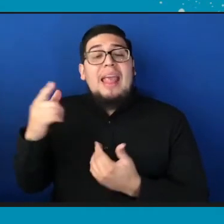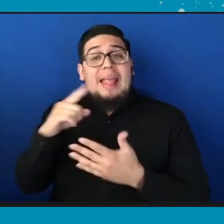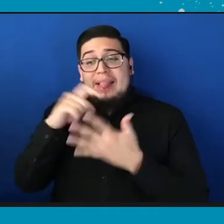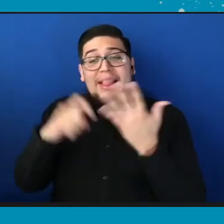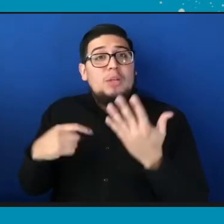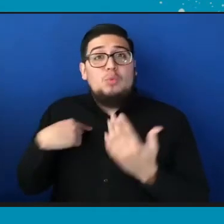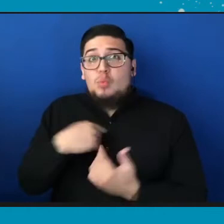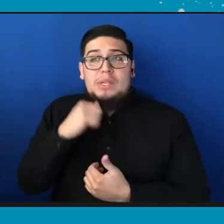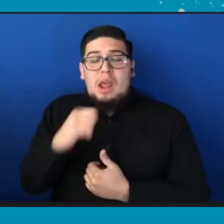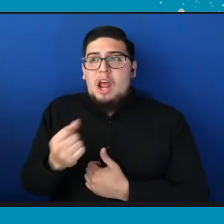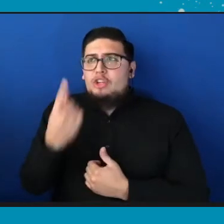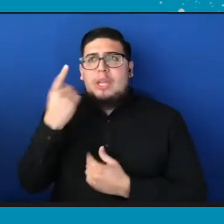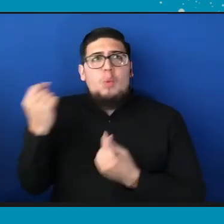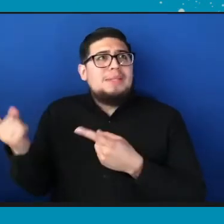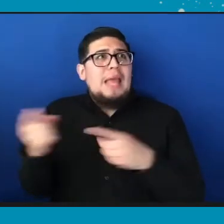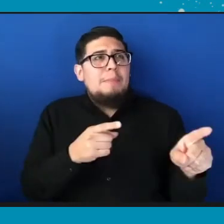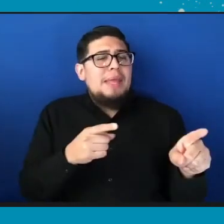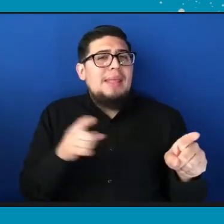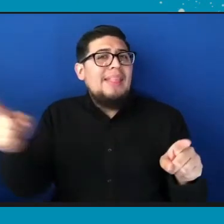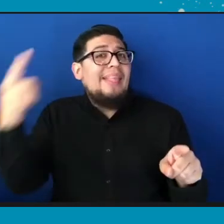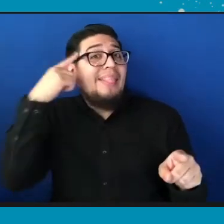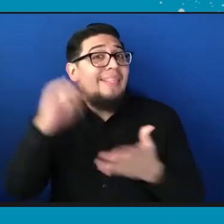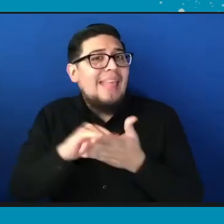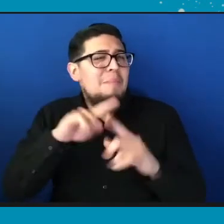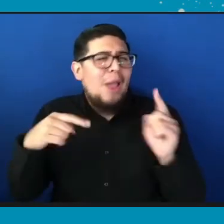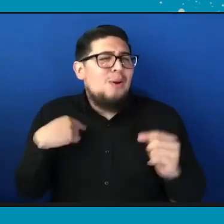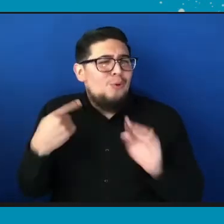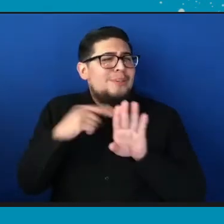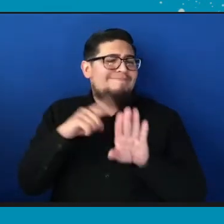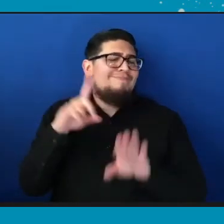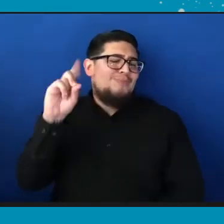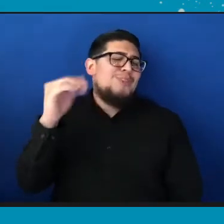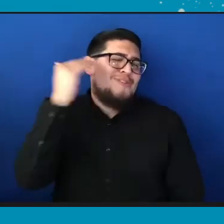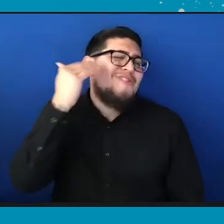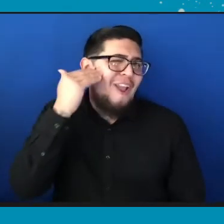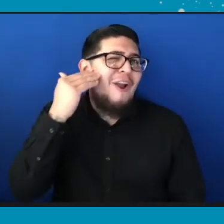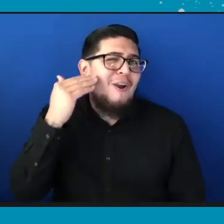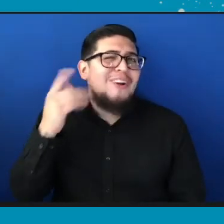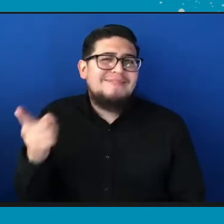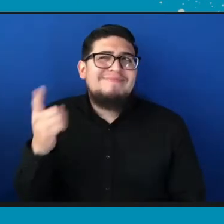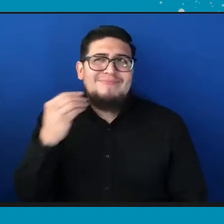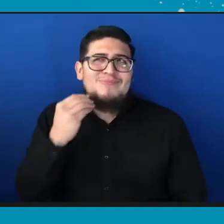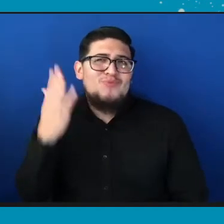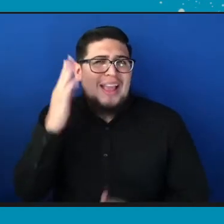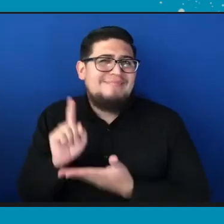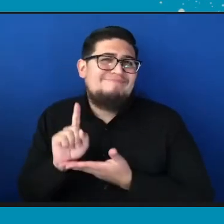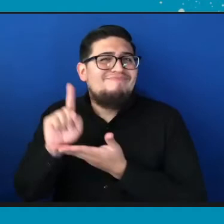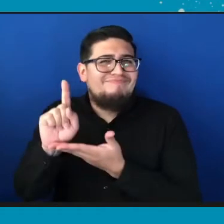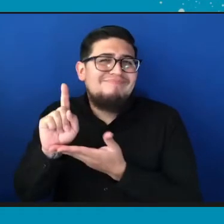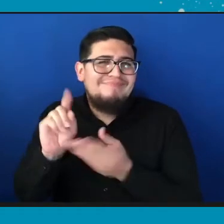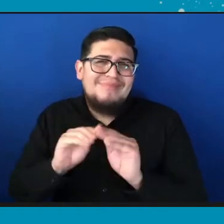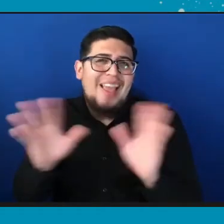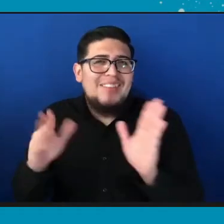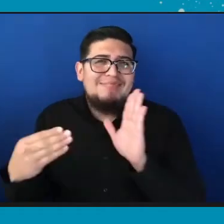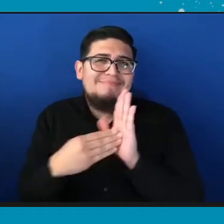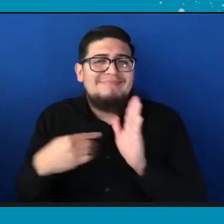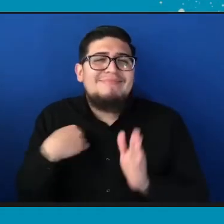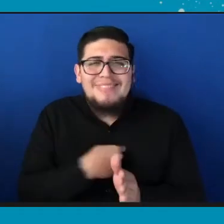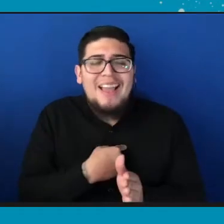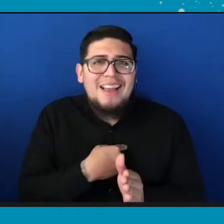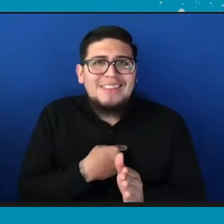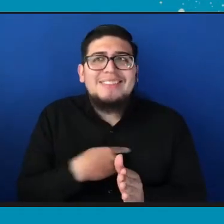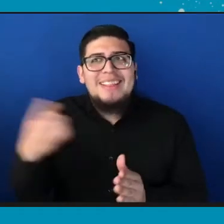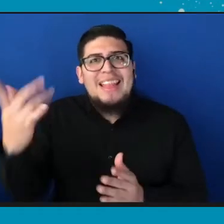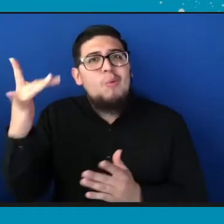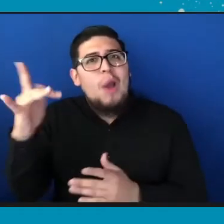is happening. But we do know. And we're very, very clear, which is why we have been organizing so vehemently against